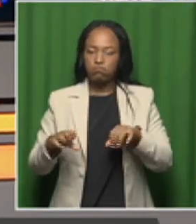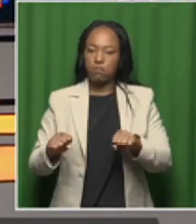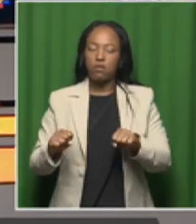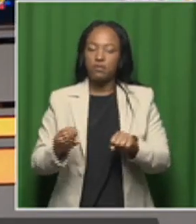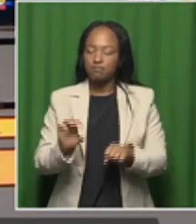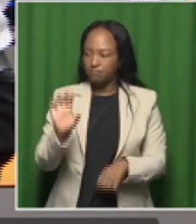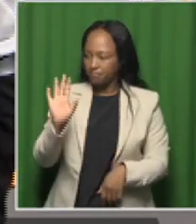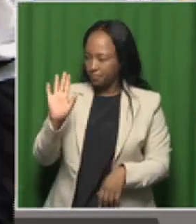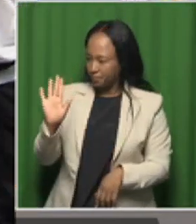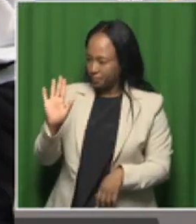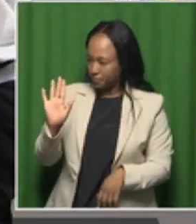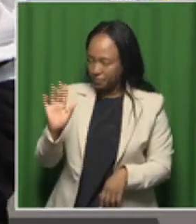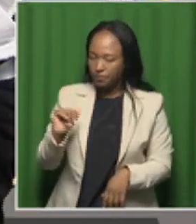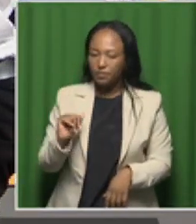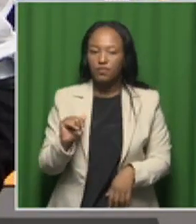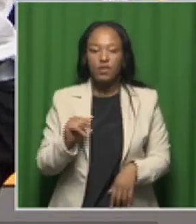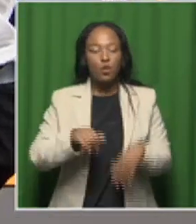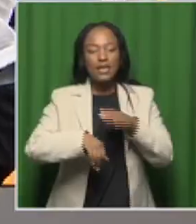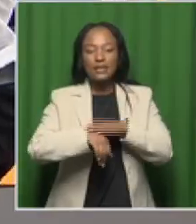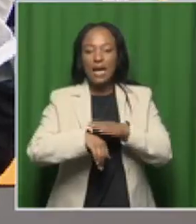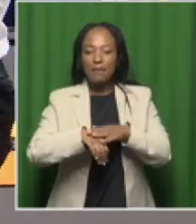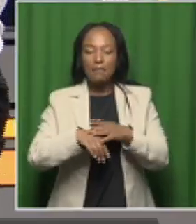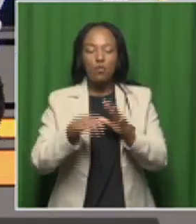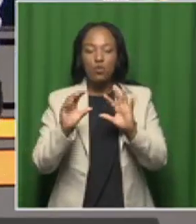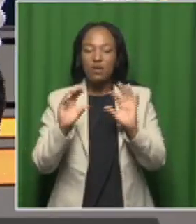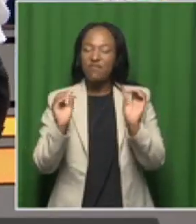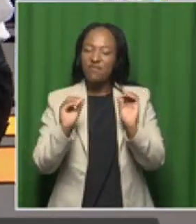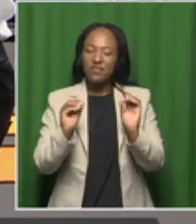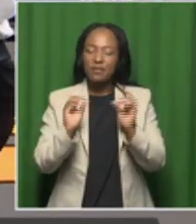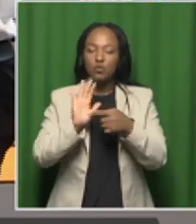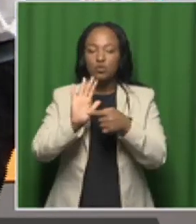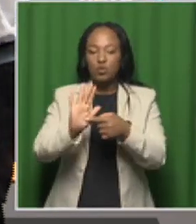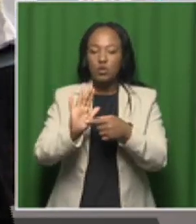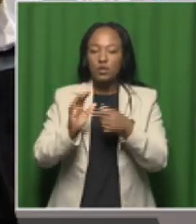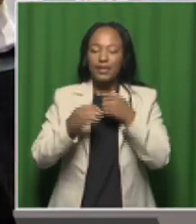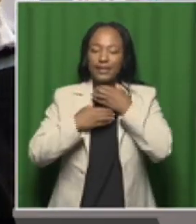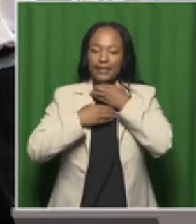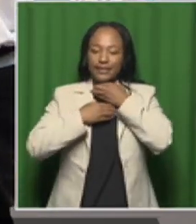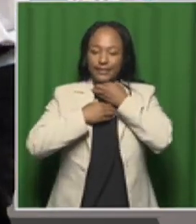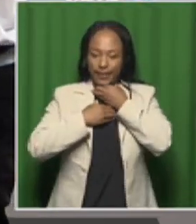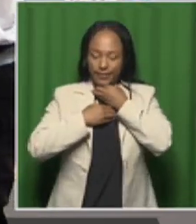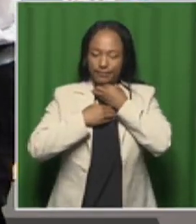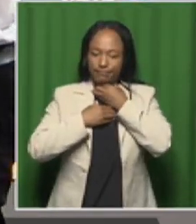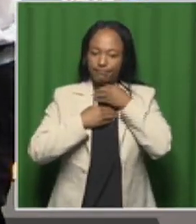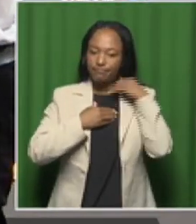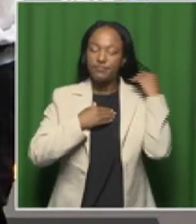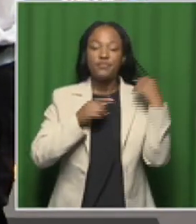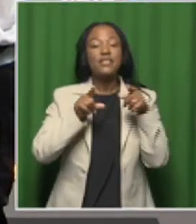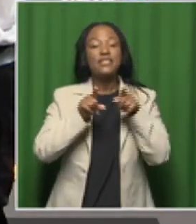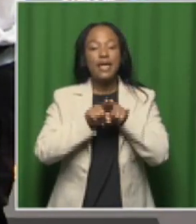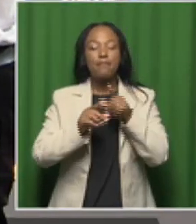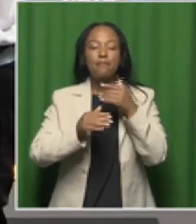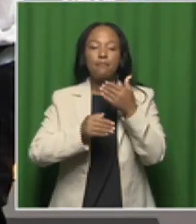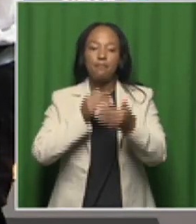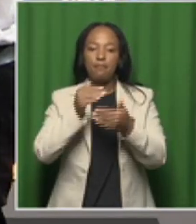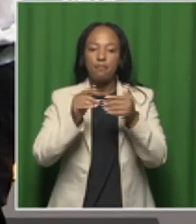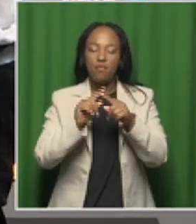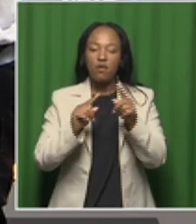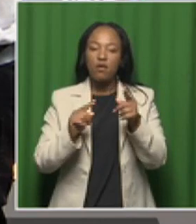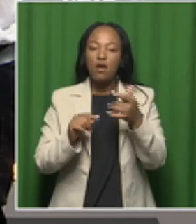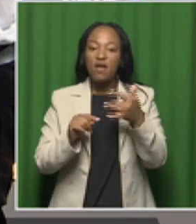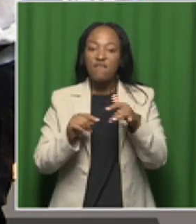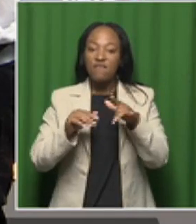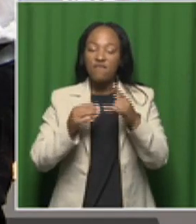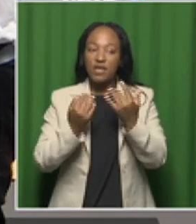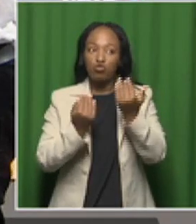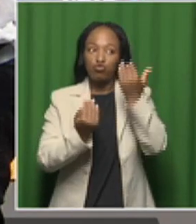1 second, because obviously we're not going to have time to show everything, but if this is choking, are there very similar procedures used for in case of